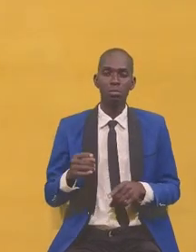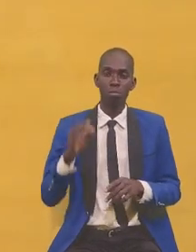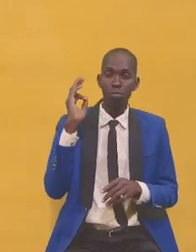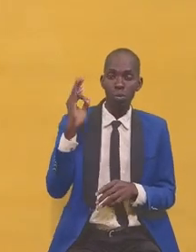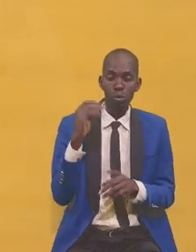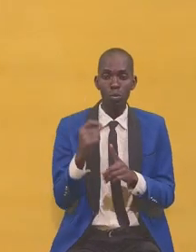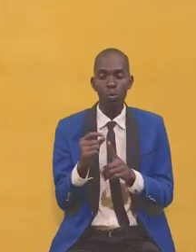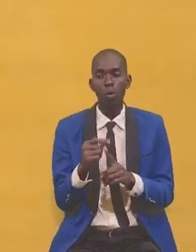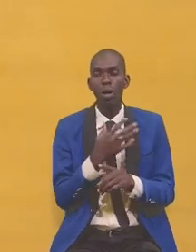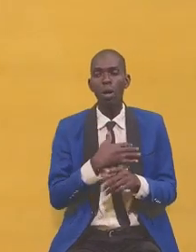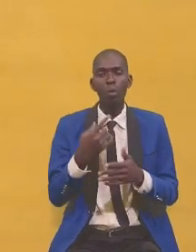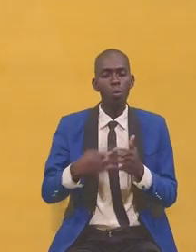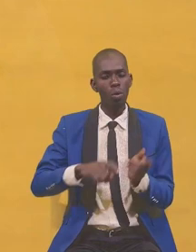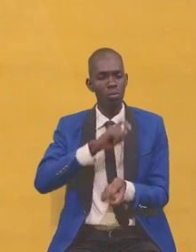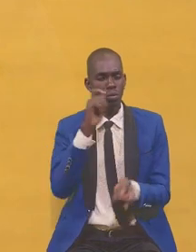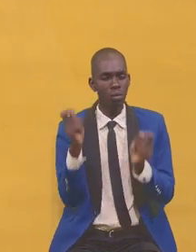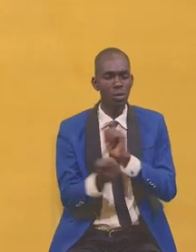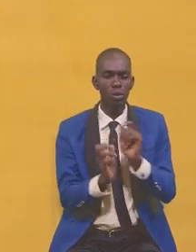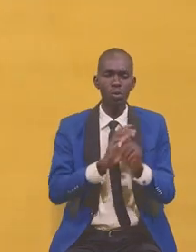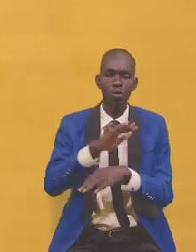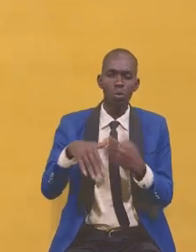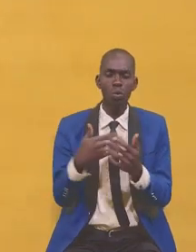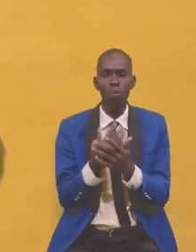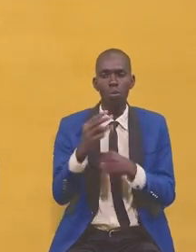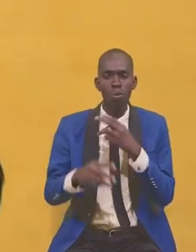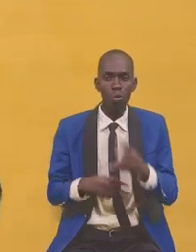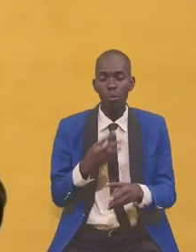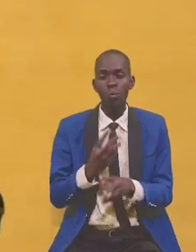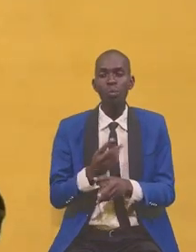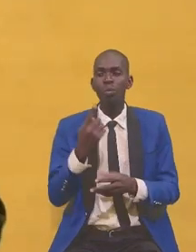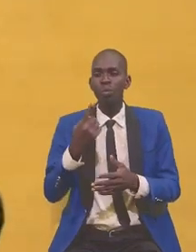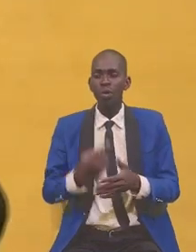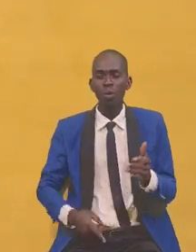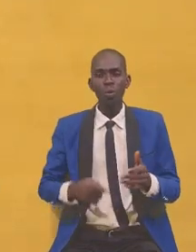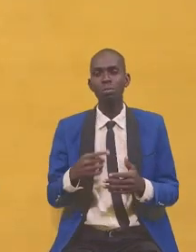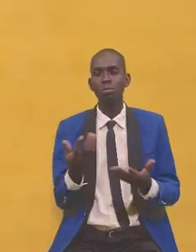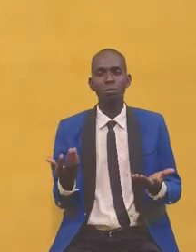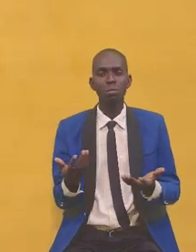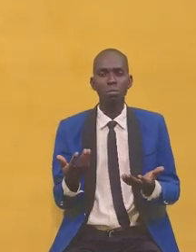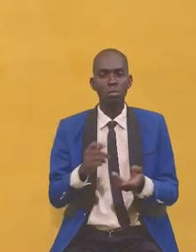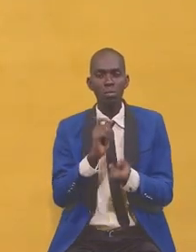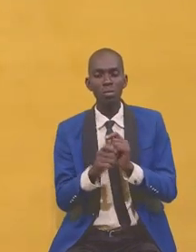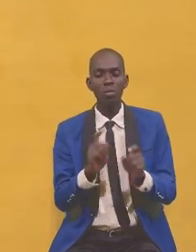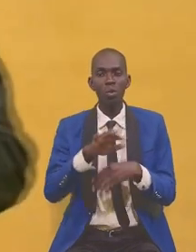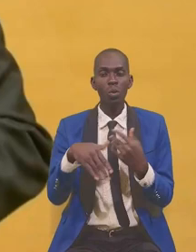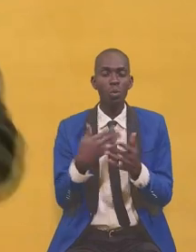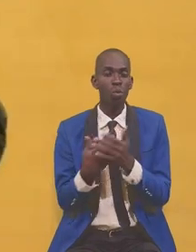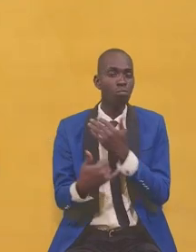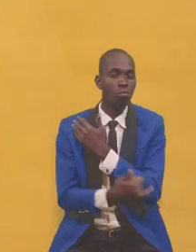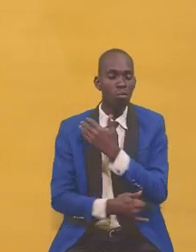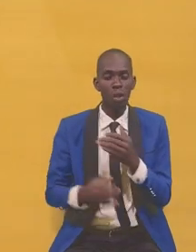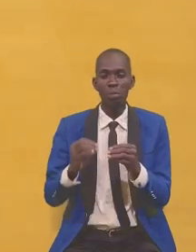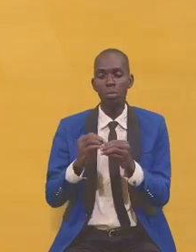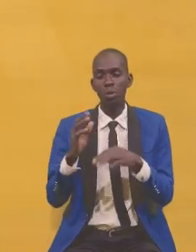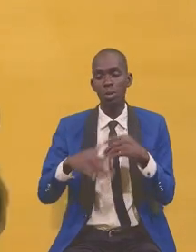the world around and what penetrated the whole of the nation and beyond that